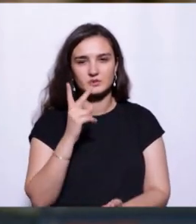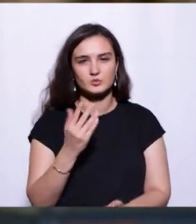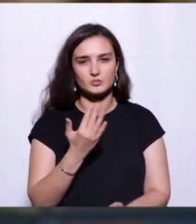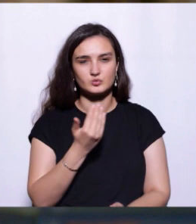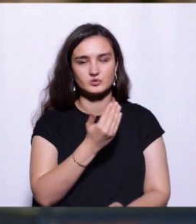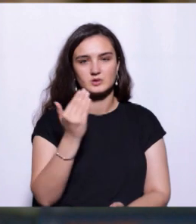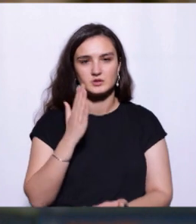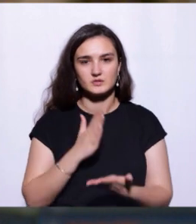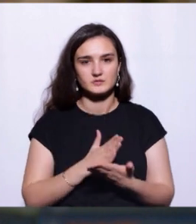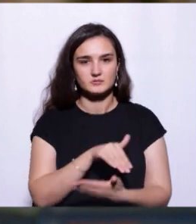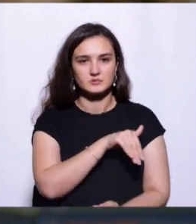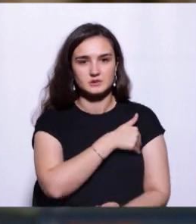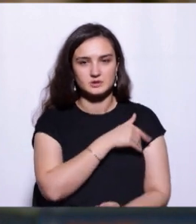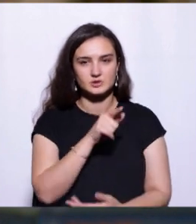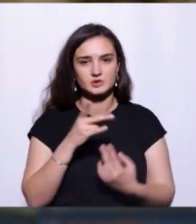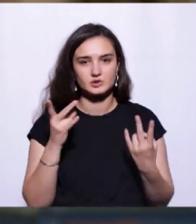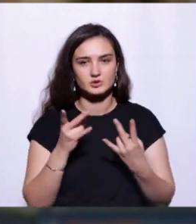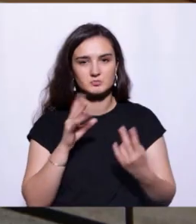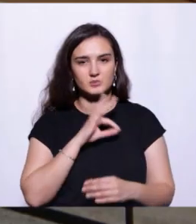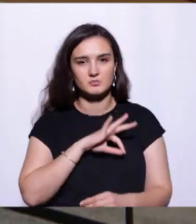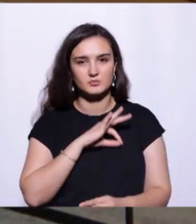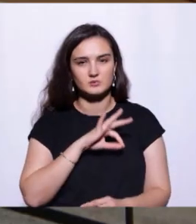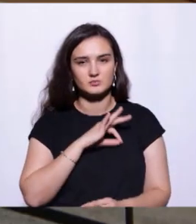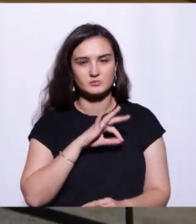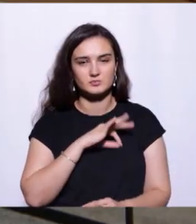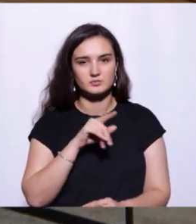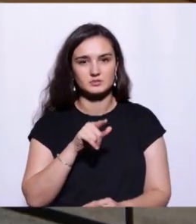if you have a fever, you need to use a